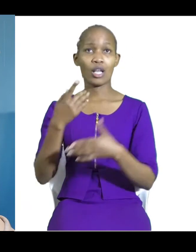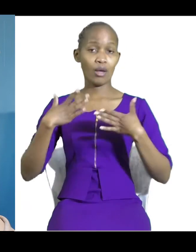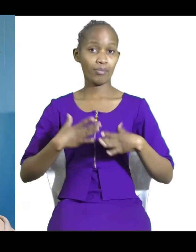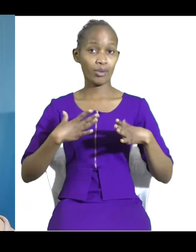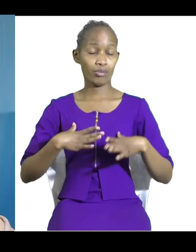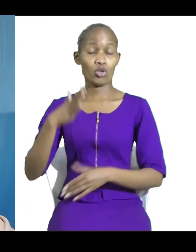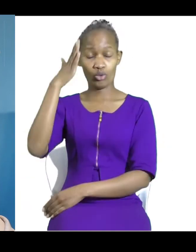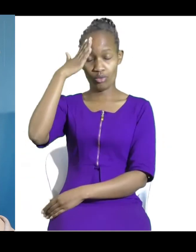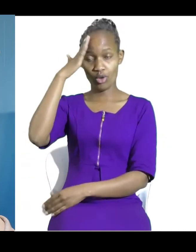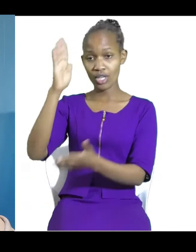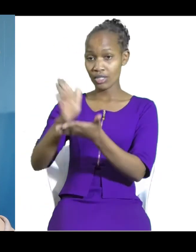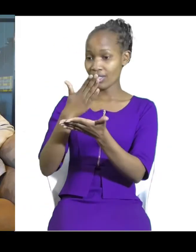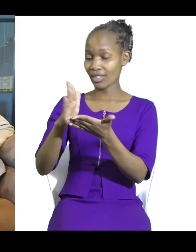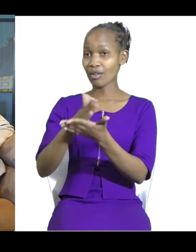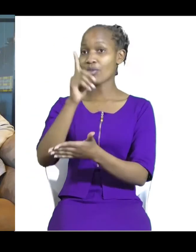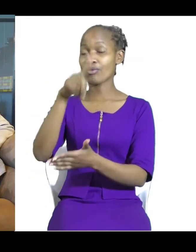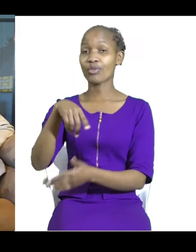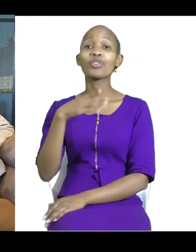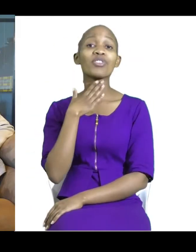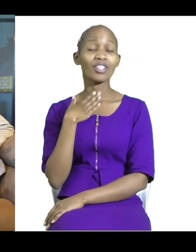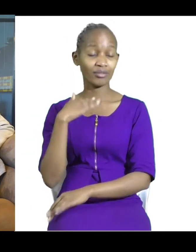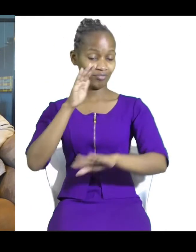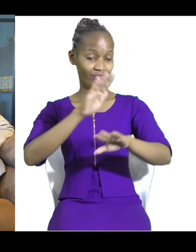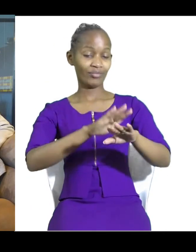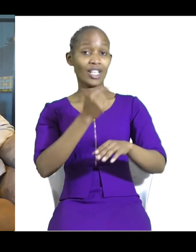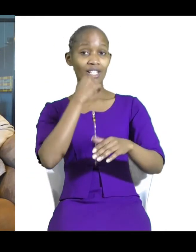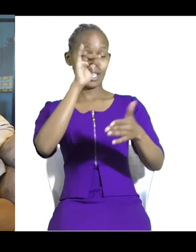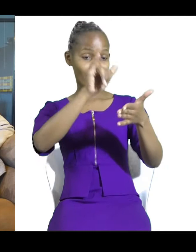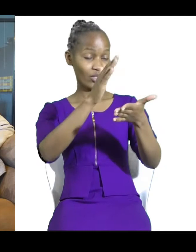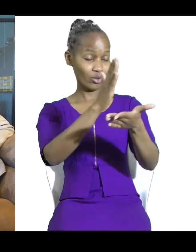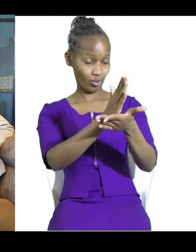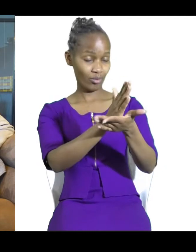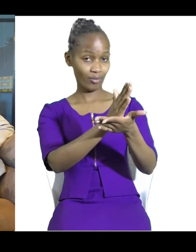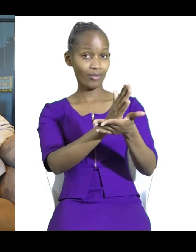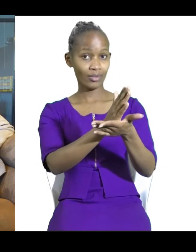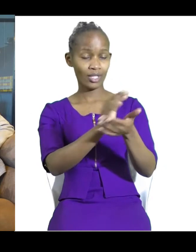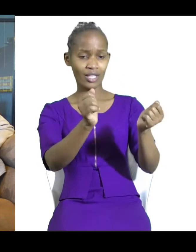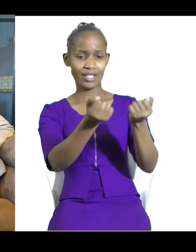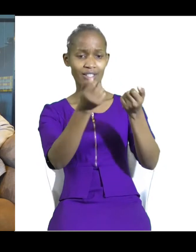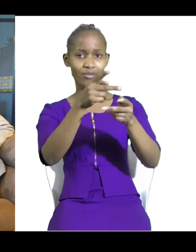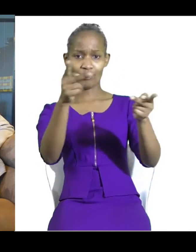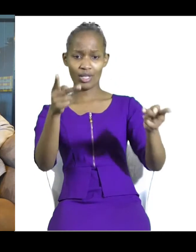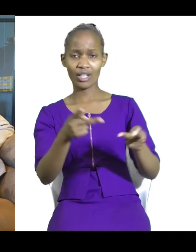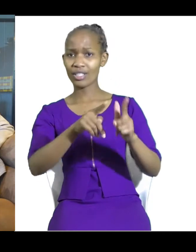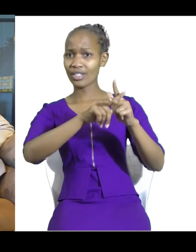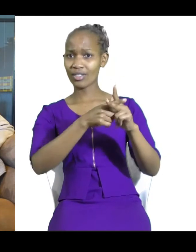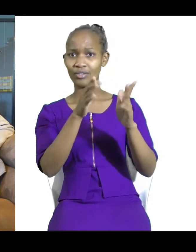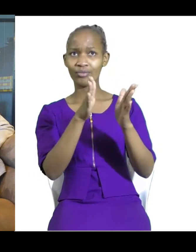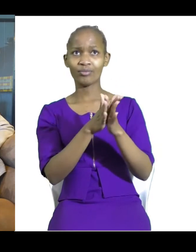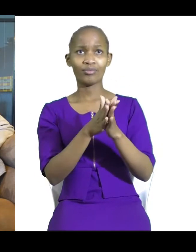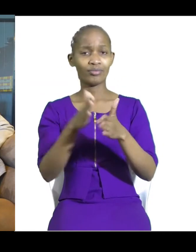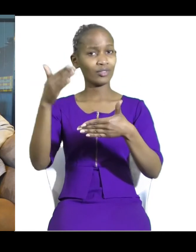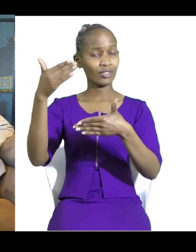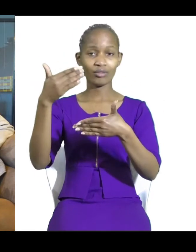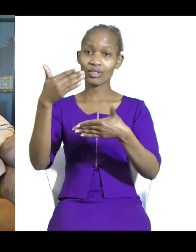the audience is also aware of some of those requirements. Good. I would say that the safe spaces, I will start with